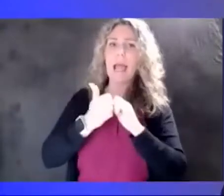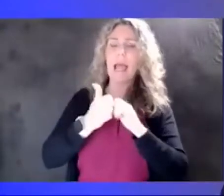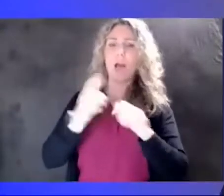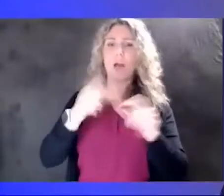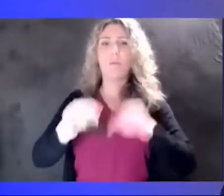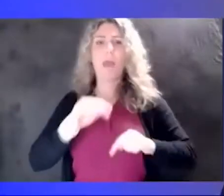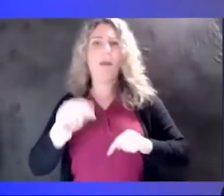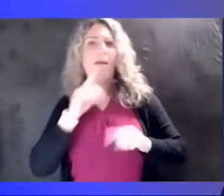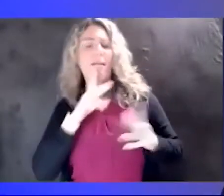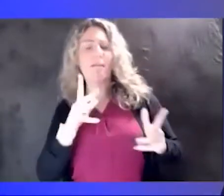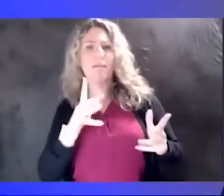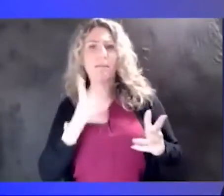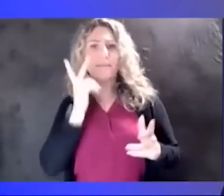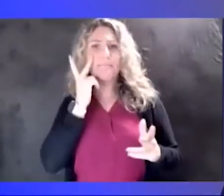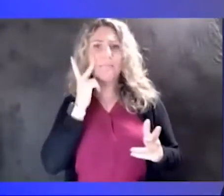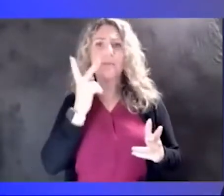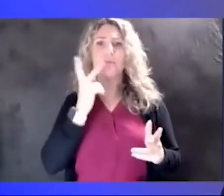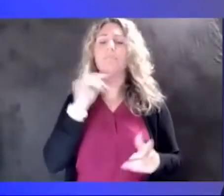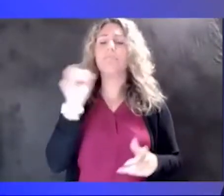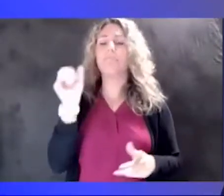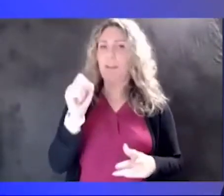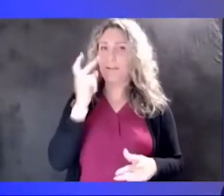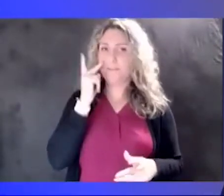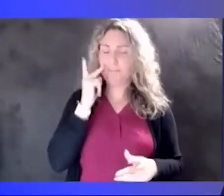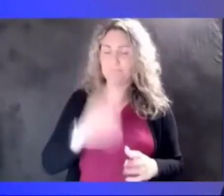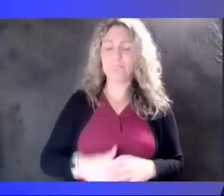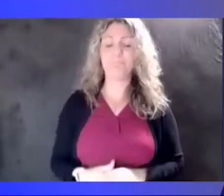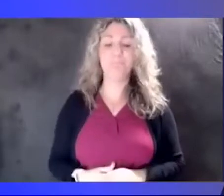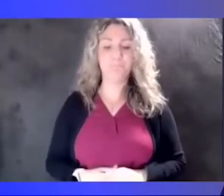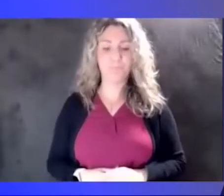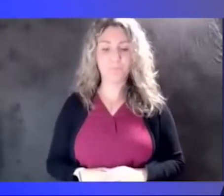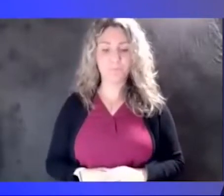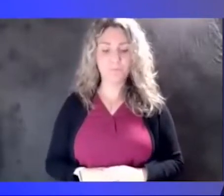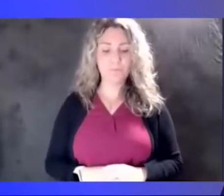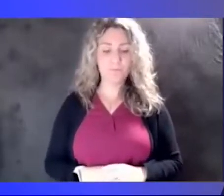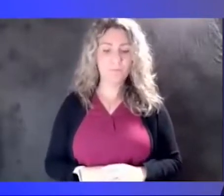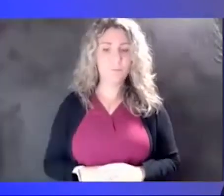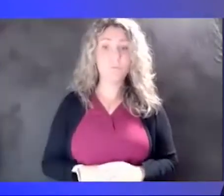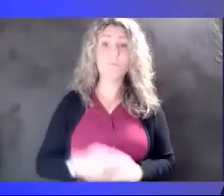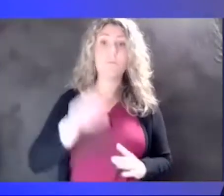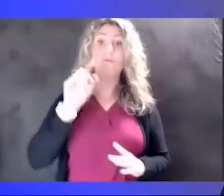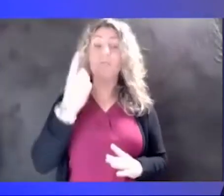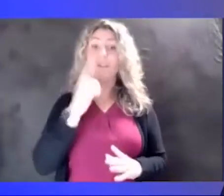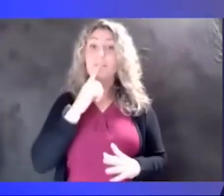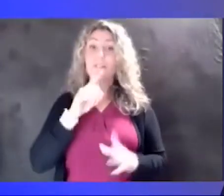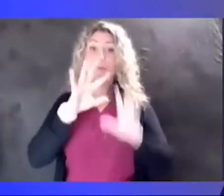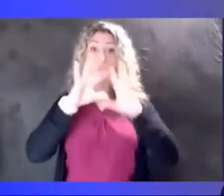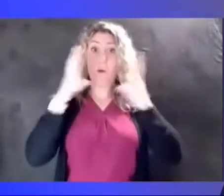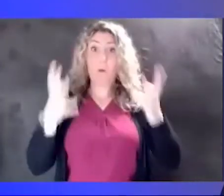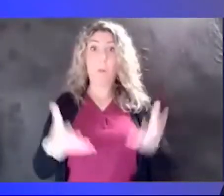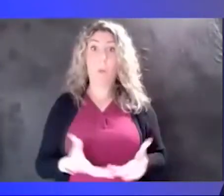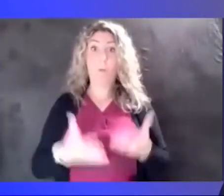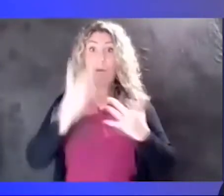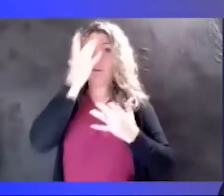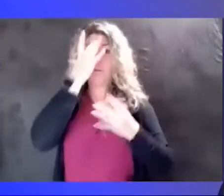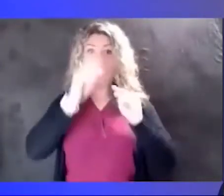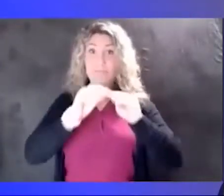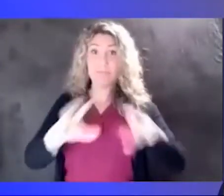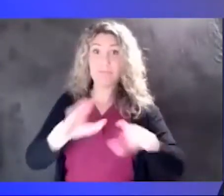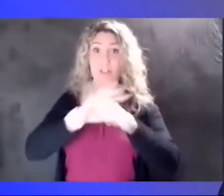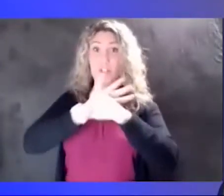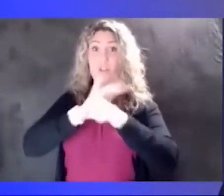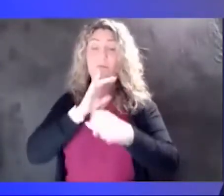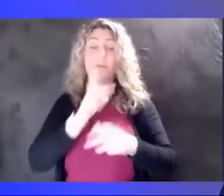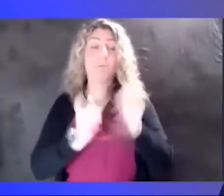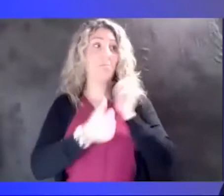see that. I think, for one, a global pandemic certainly is nothing most of us have